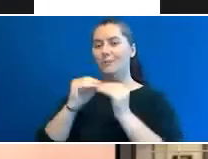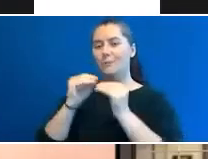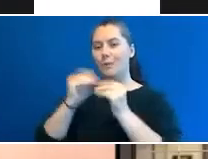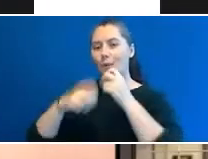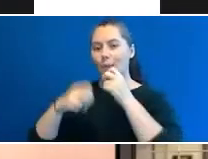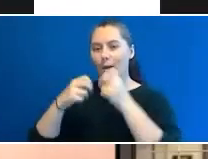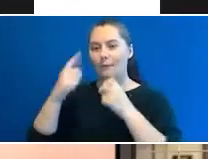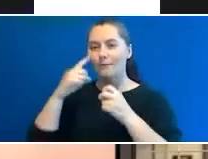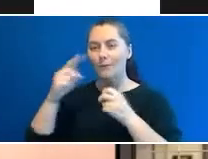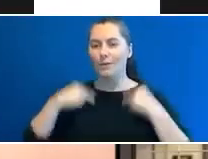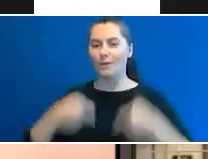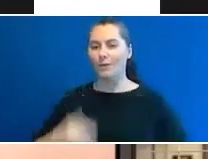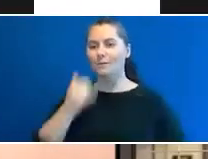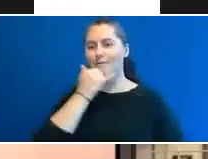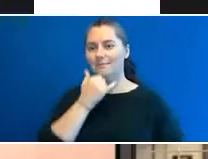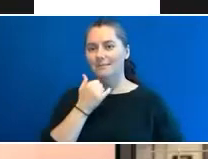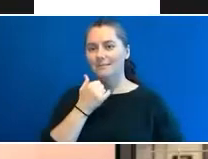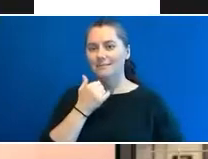here,